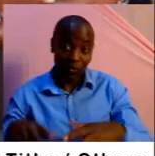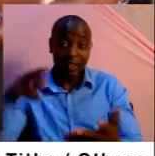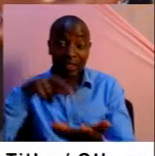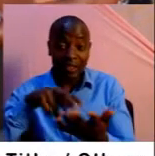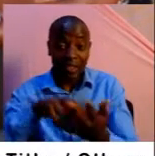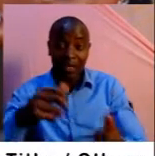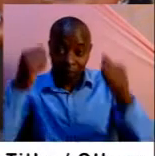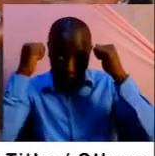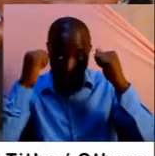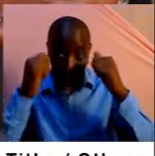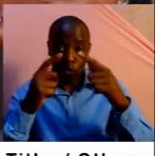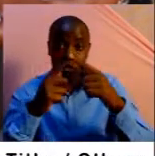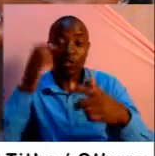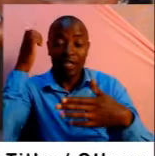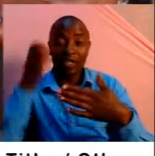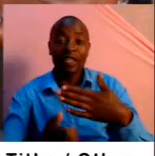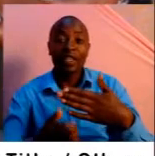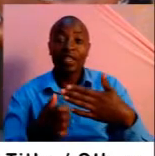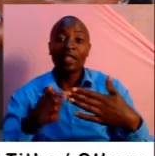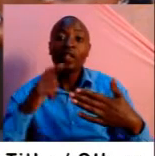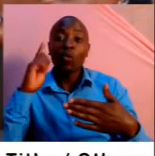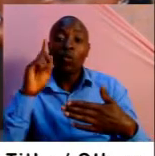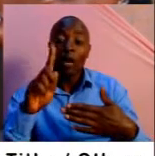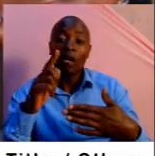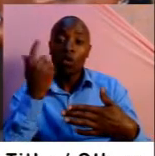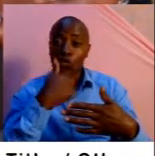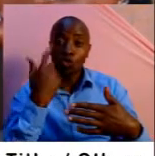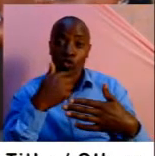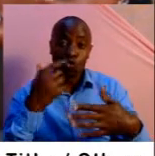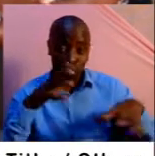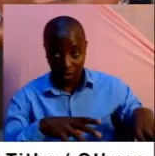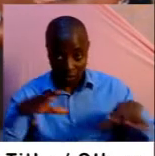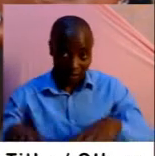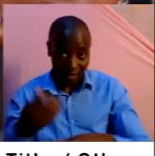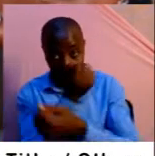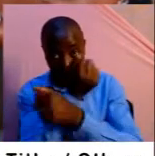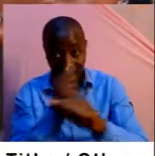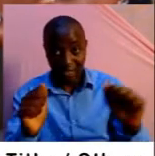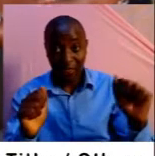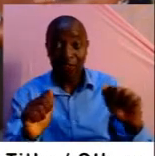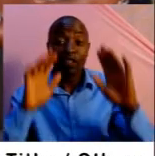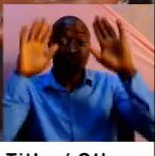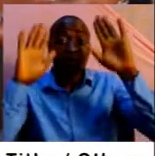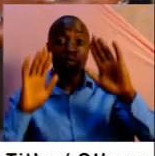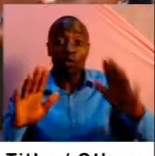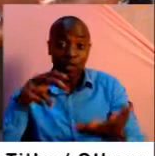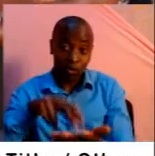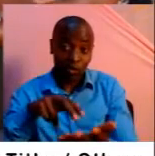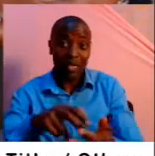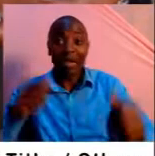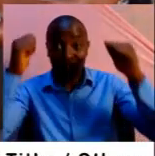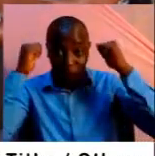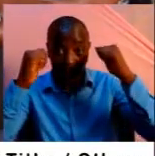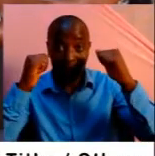end. And there's a scripture that it says, the one who endures shall be saved. So I think it's very important that we can stand firm,